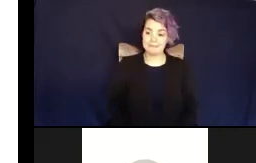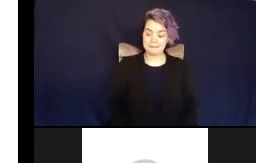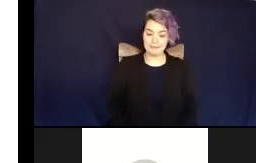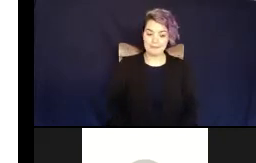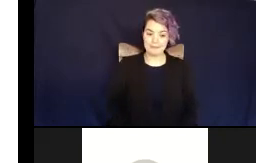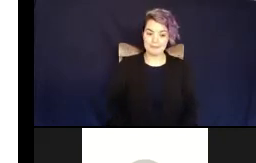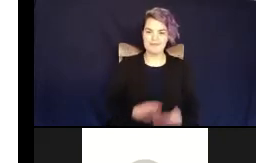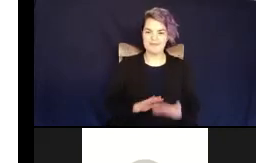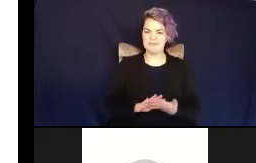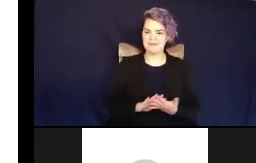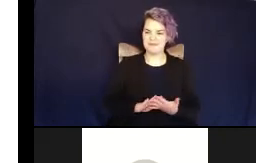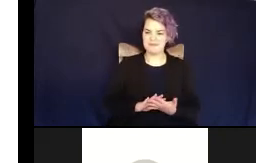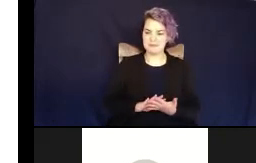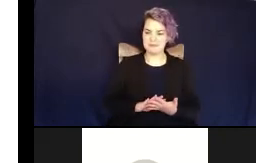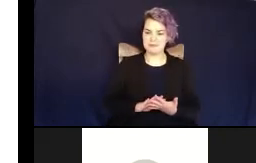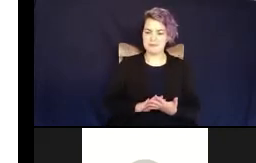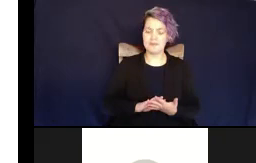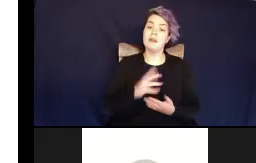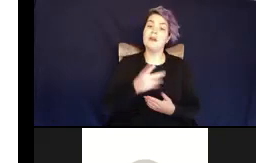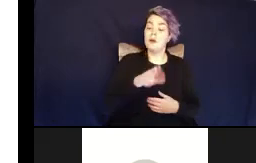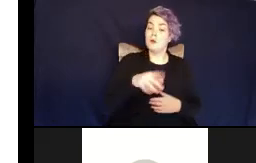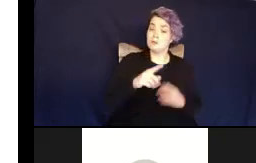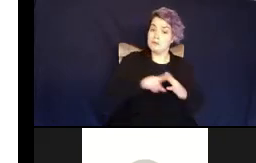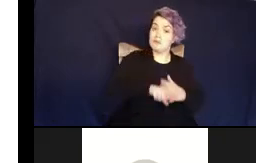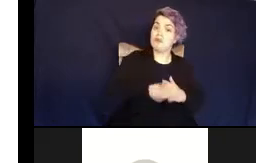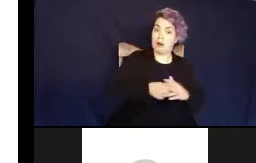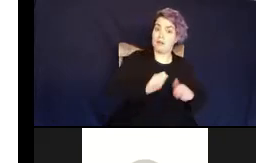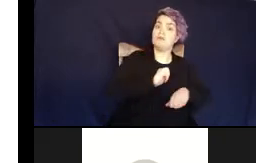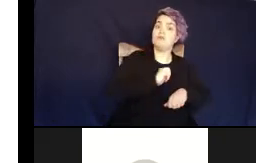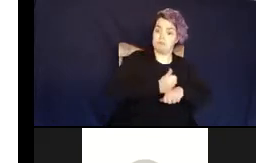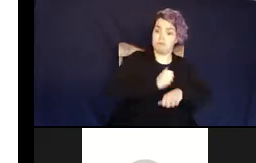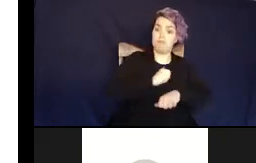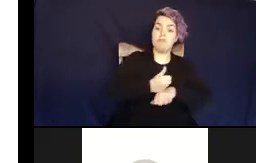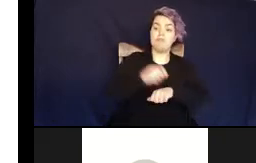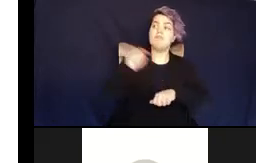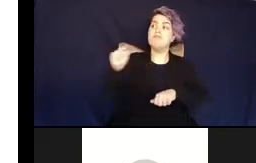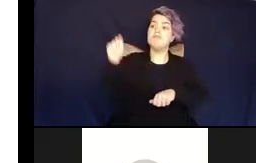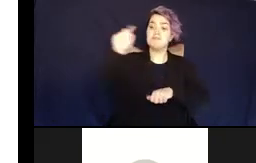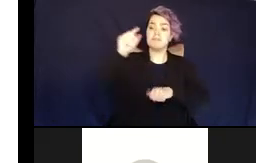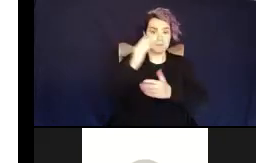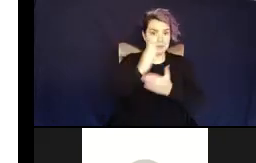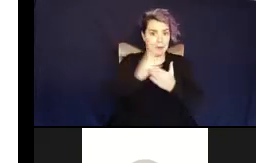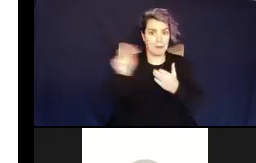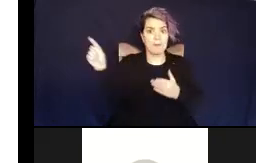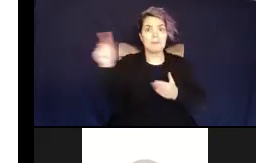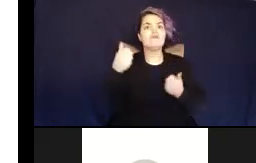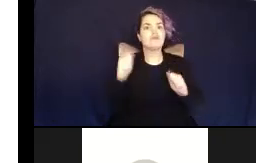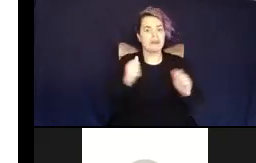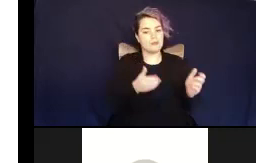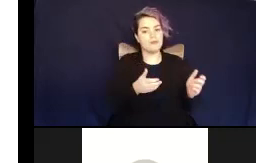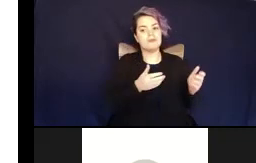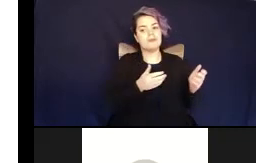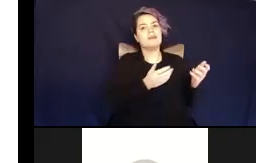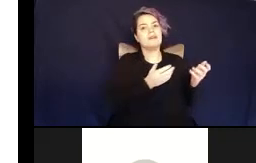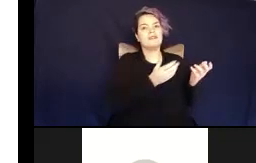starting to happen in some places to get back on track. Some things can be